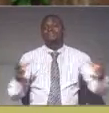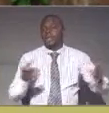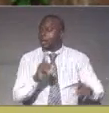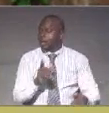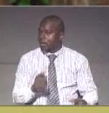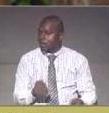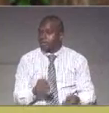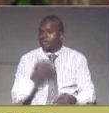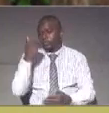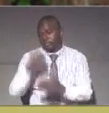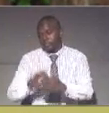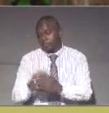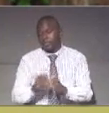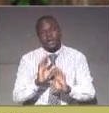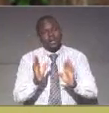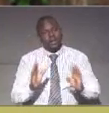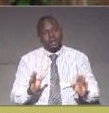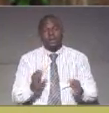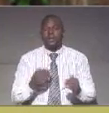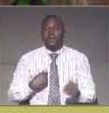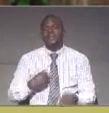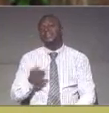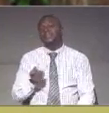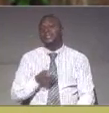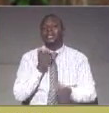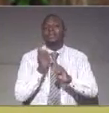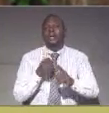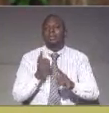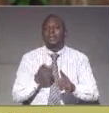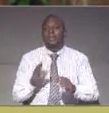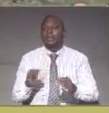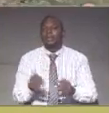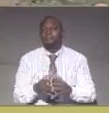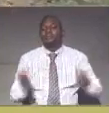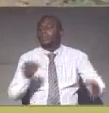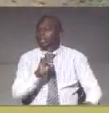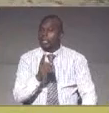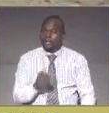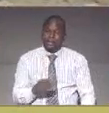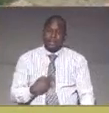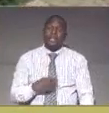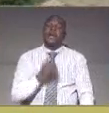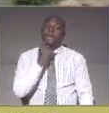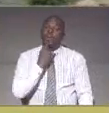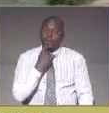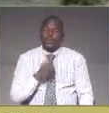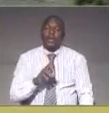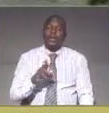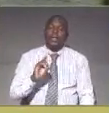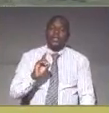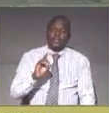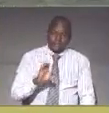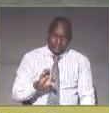don't subtract. So that allegation of UPDF expanding, we don't expand. Meanwhile, Moroto RDC Peter